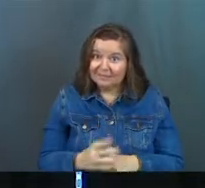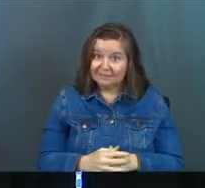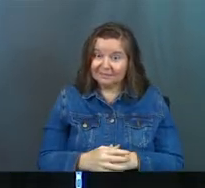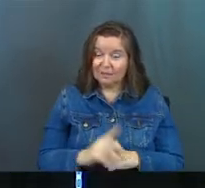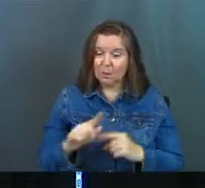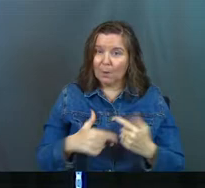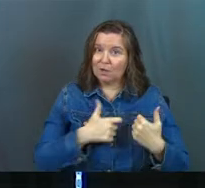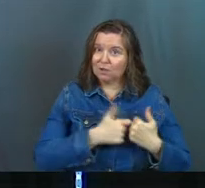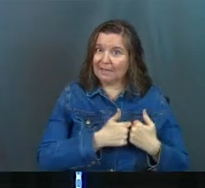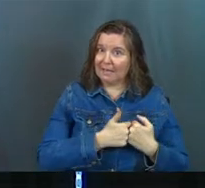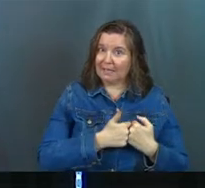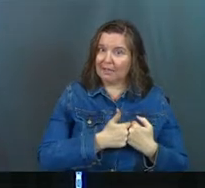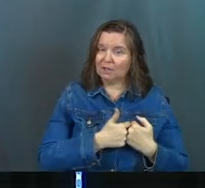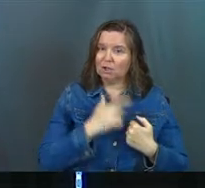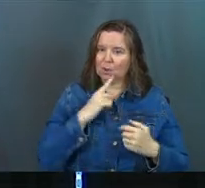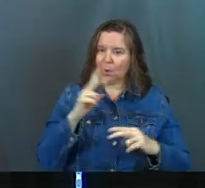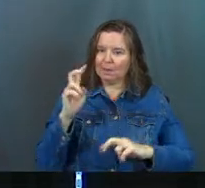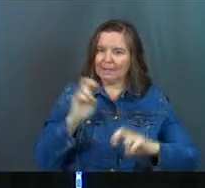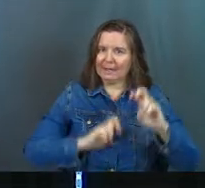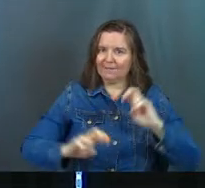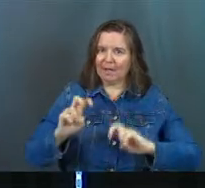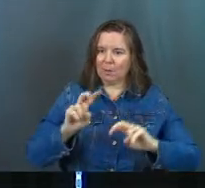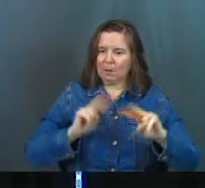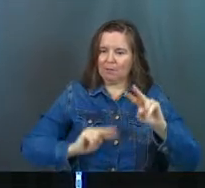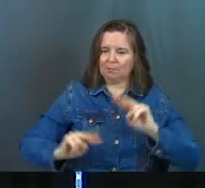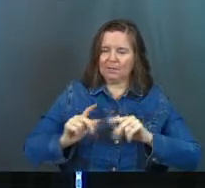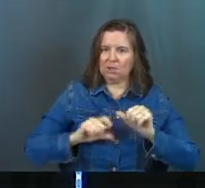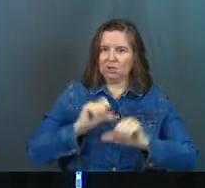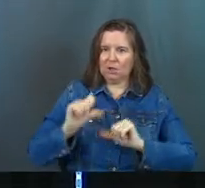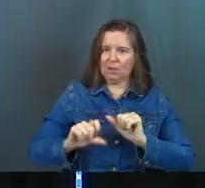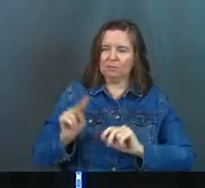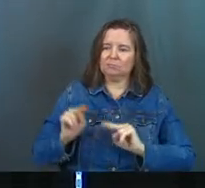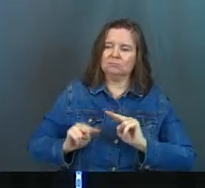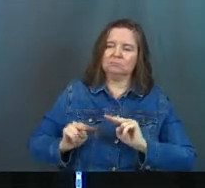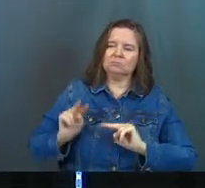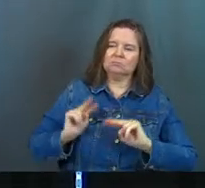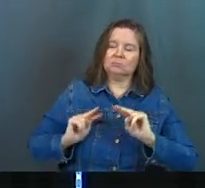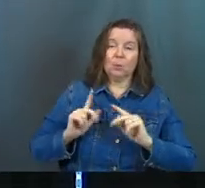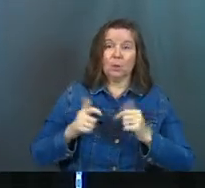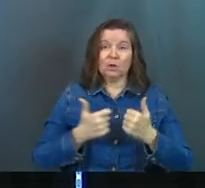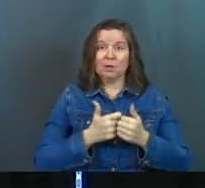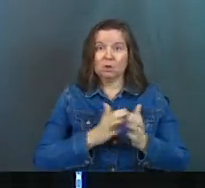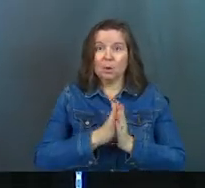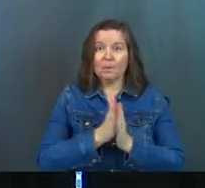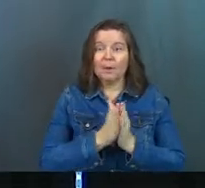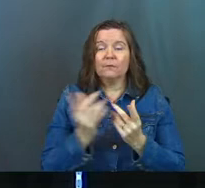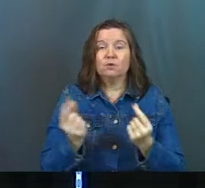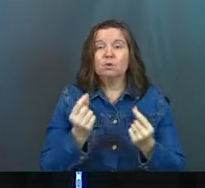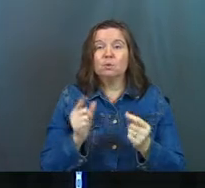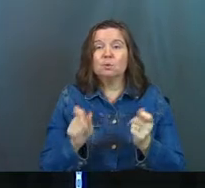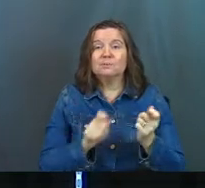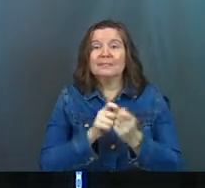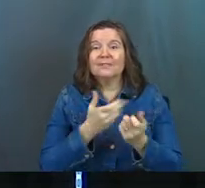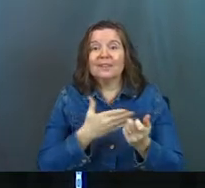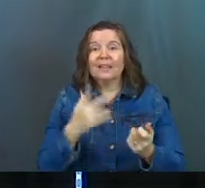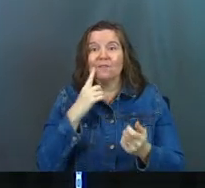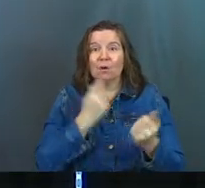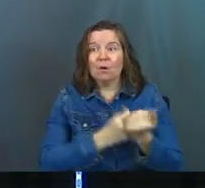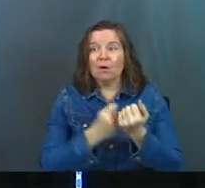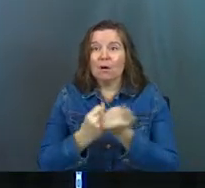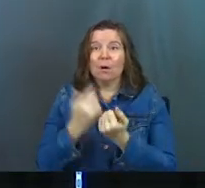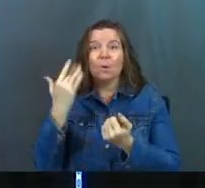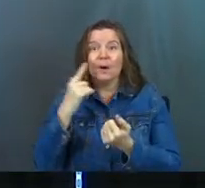When you're dating, you're evaluating each other. When you're dating, You're motivated to do certain things for each